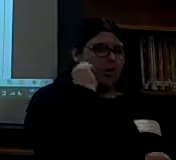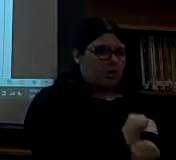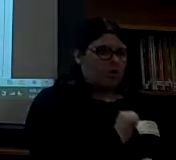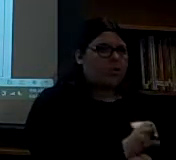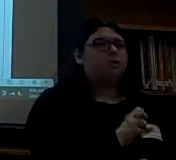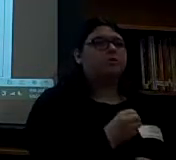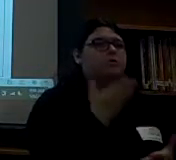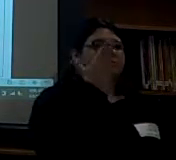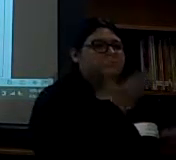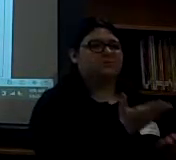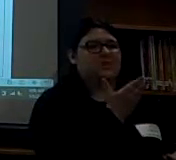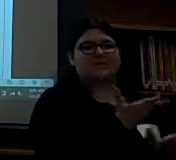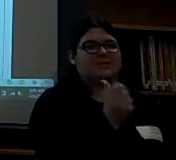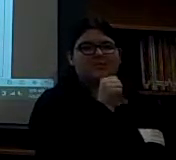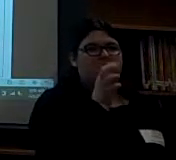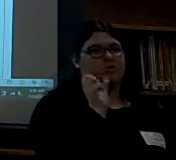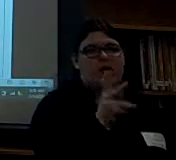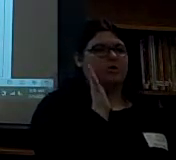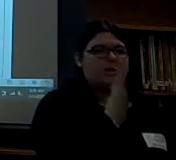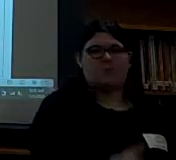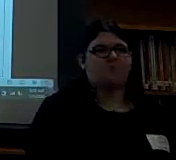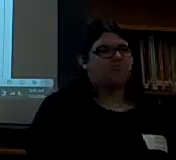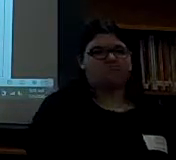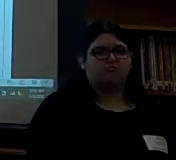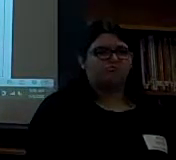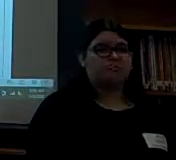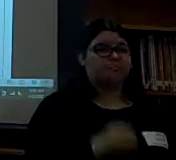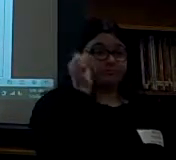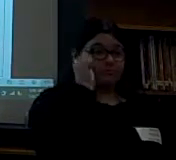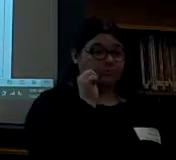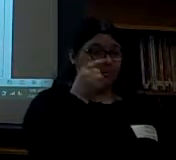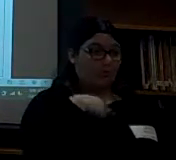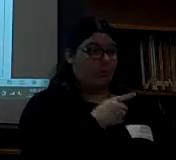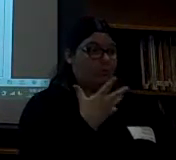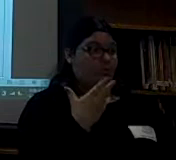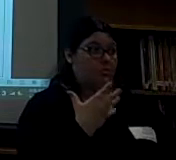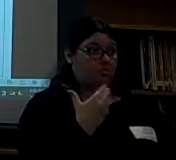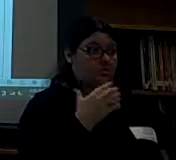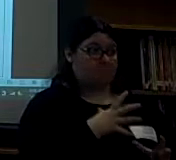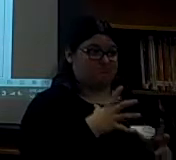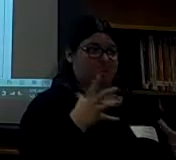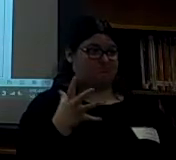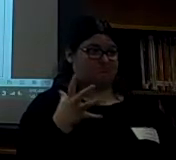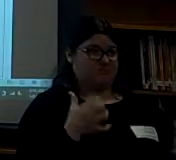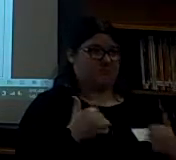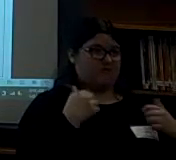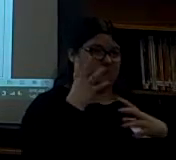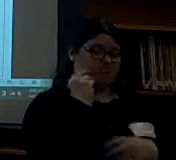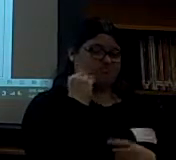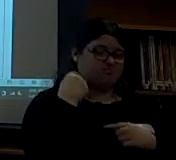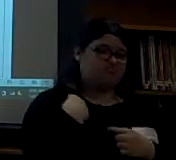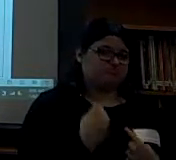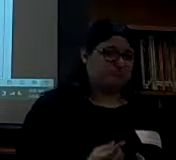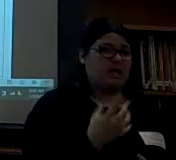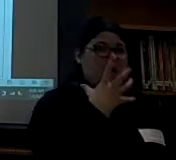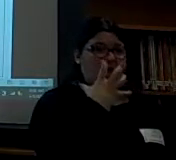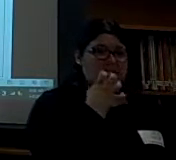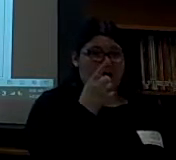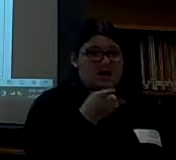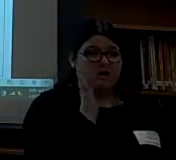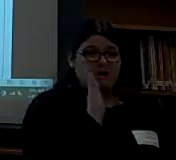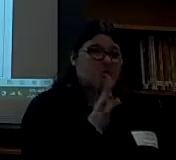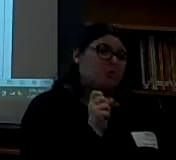they're getting evidence that things are not gonna be okay. As adults, we have a lot of life experience to know that, you know, people can be mad at you, you're gonna be